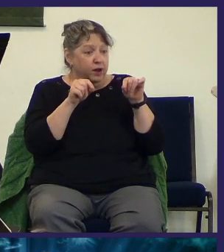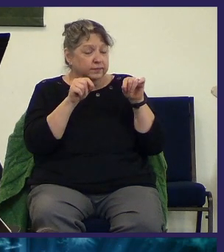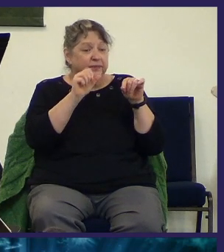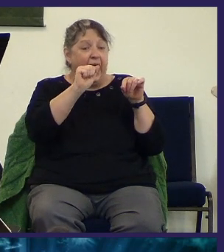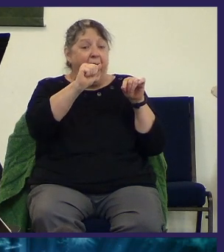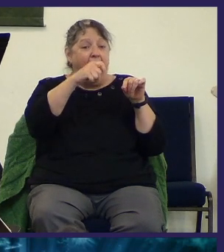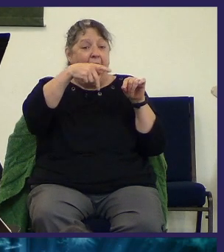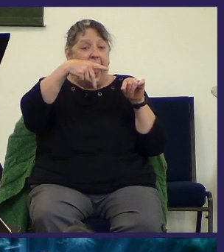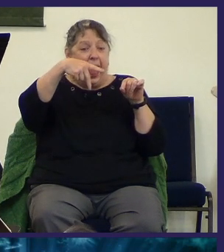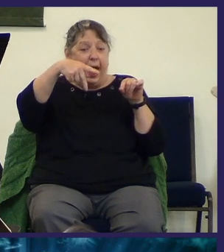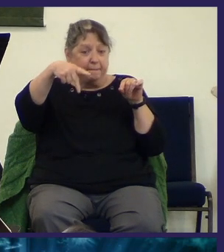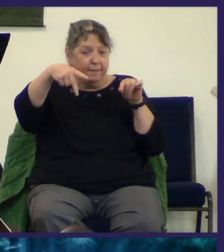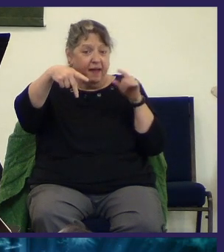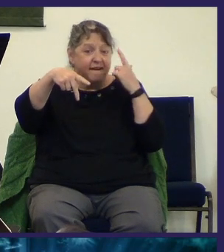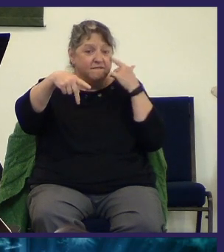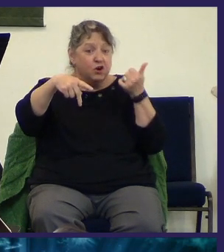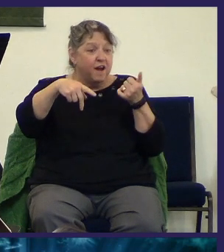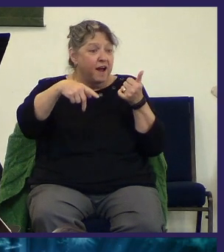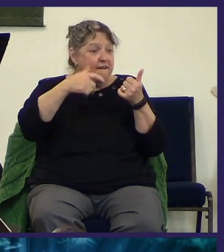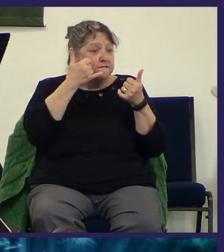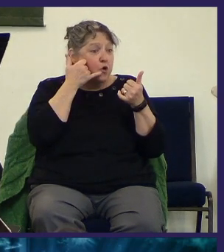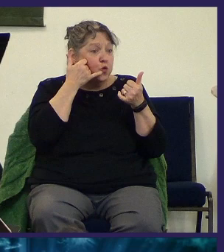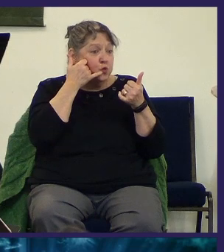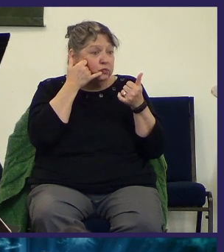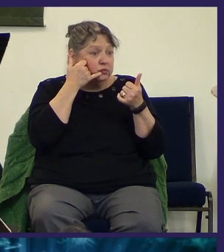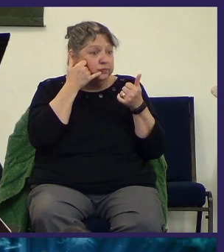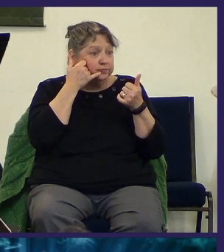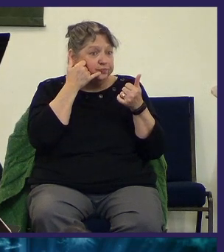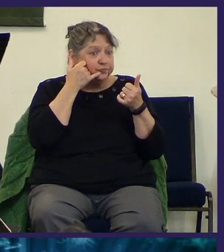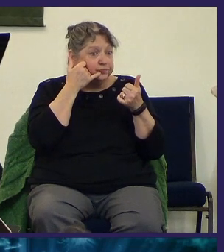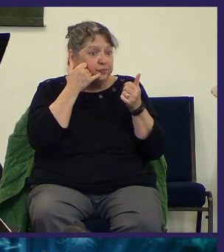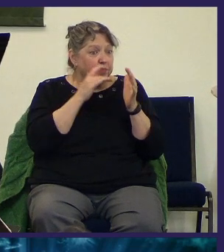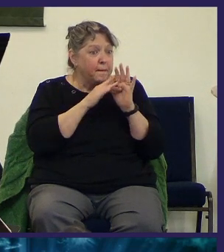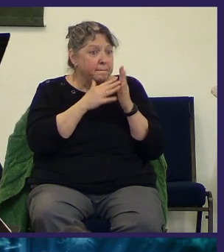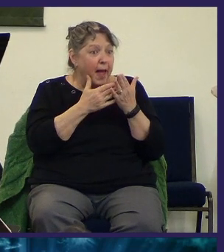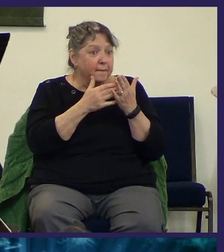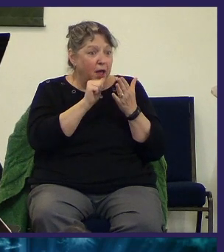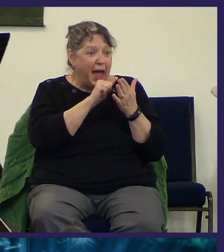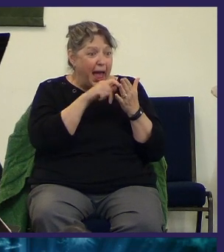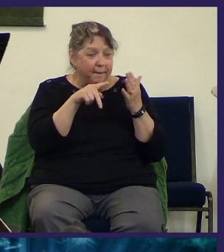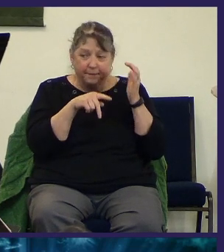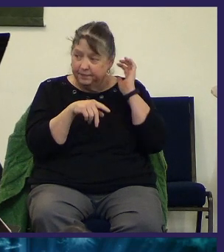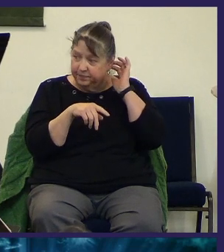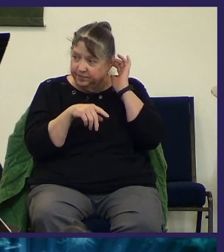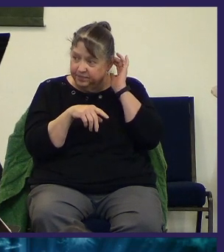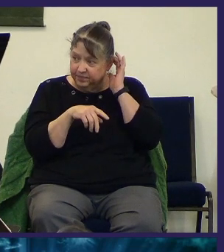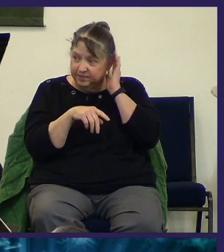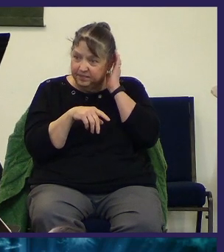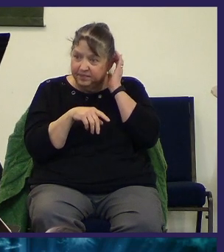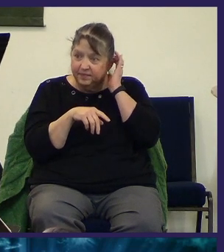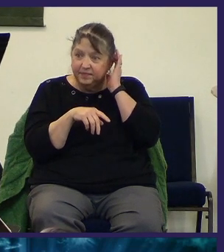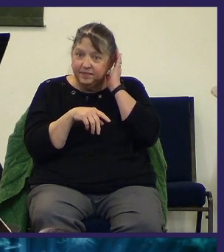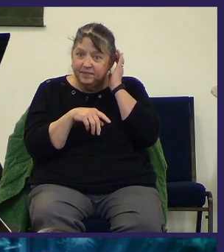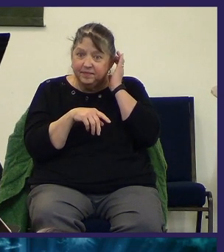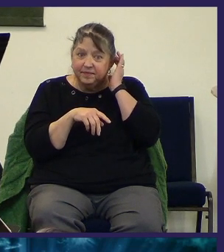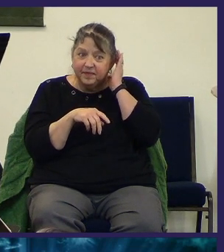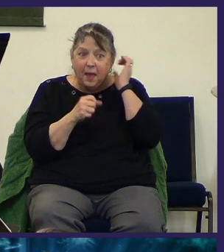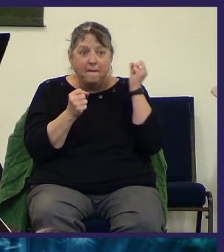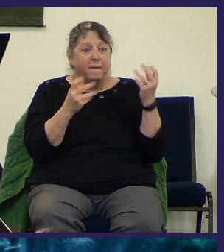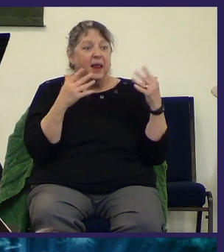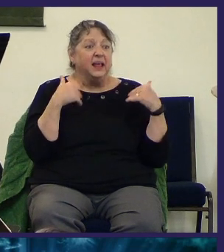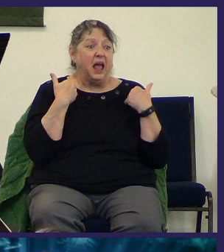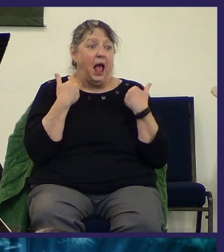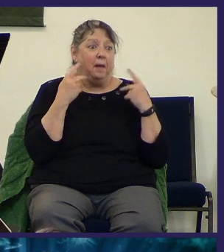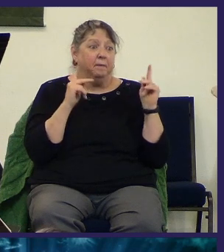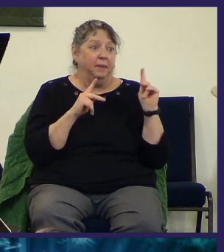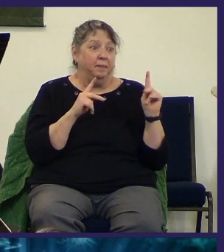that you can download on your phone a lot of i shouldn't say younger people now i'm getting too personal